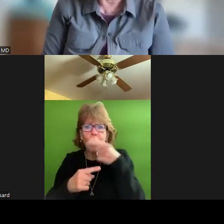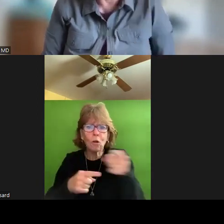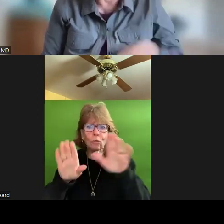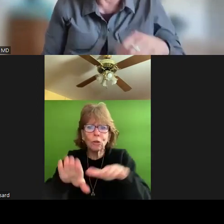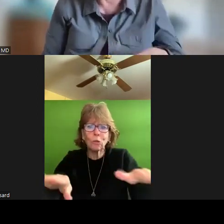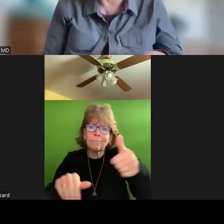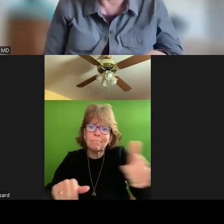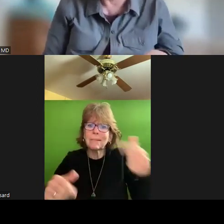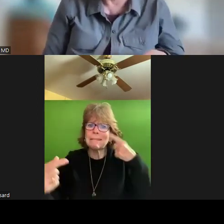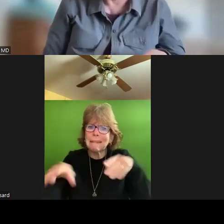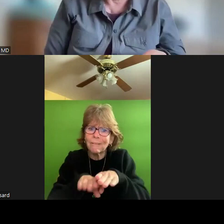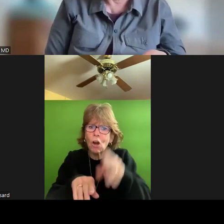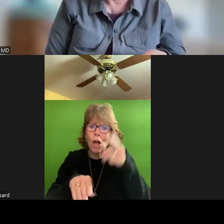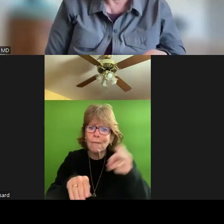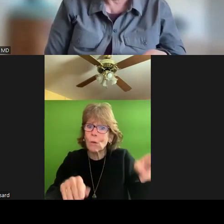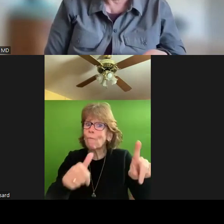is access to language.